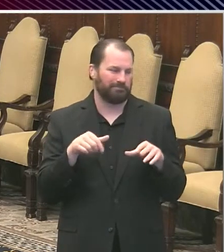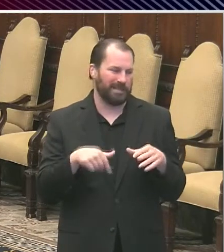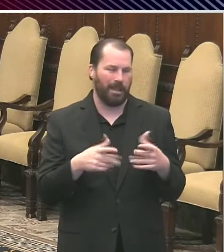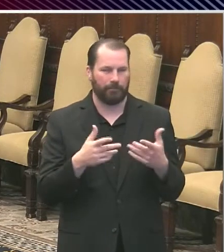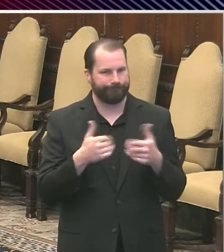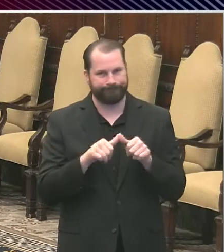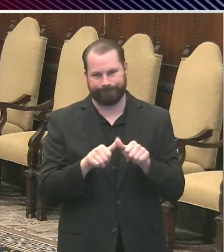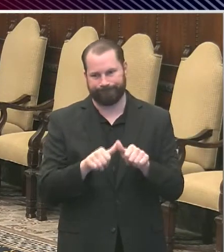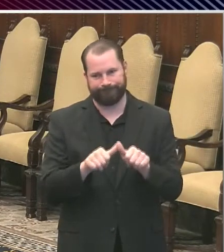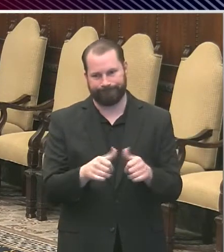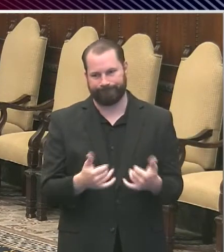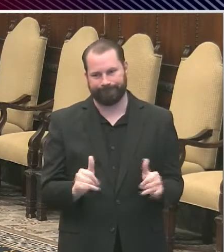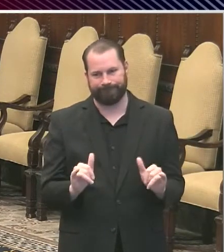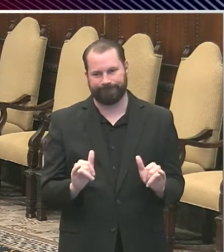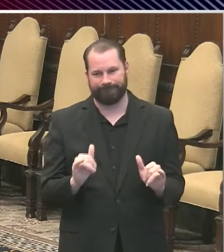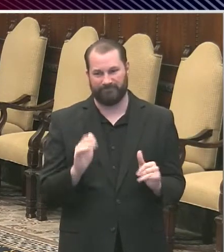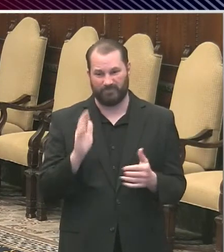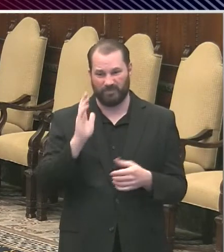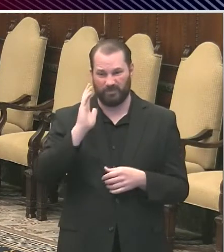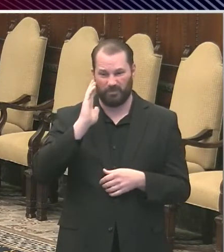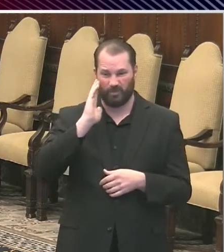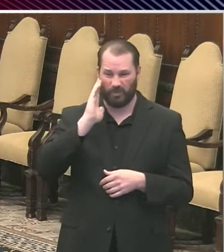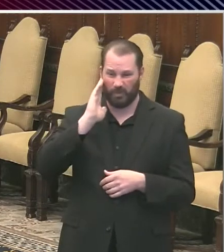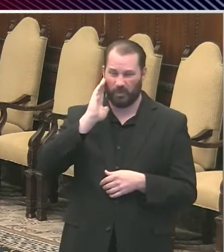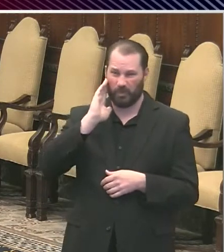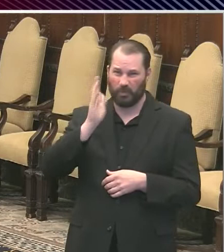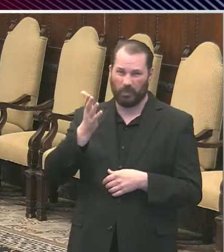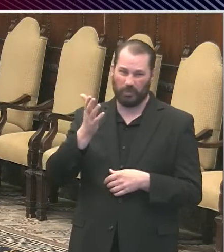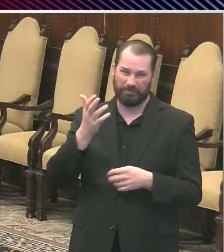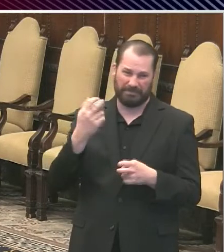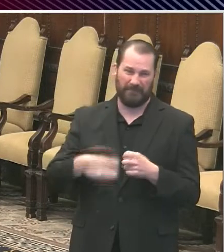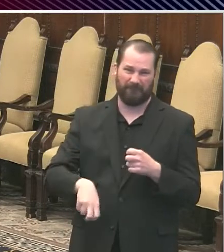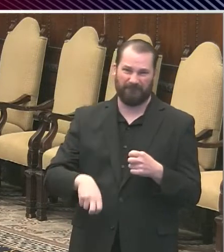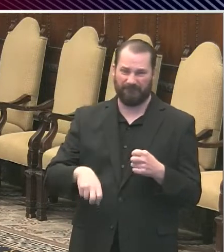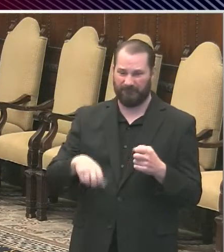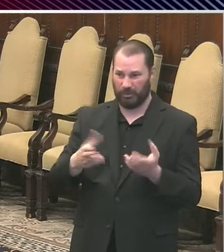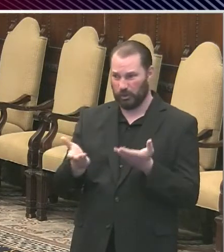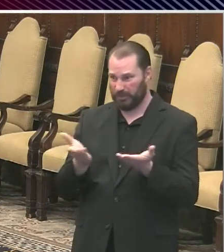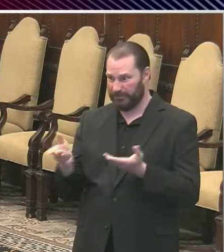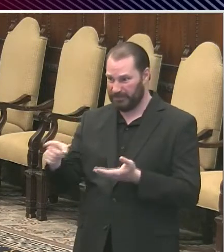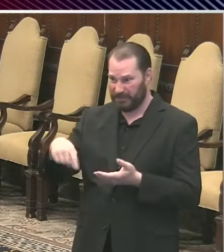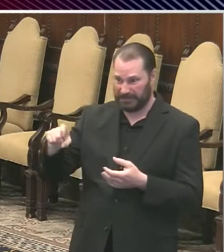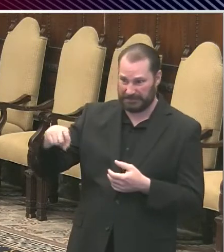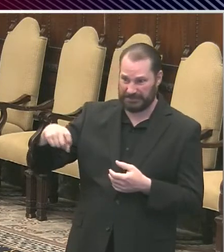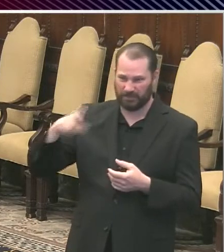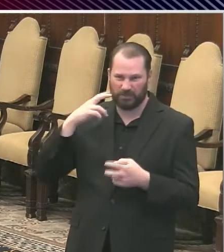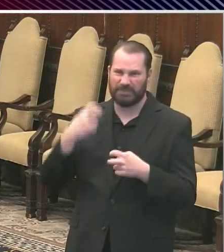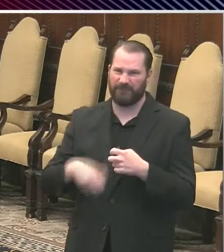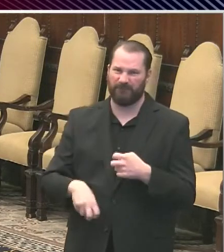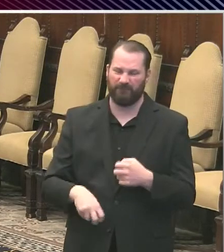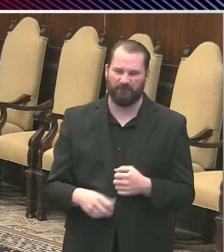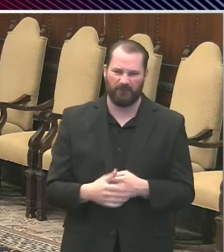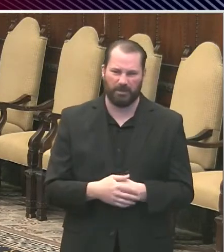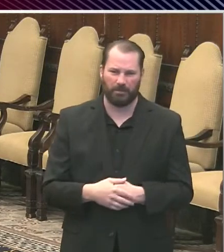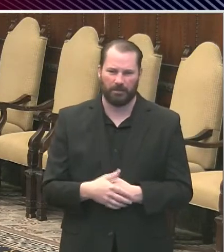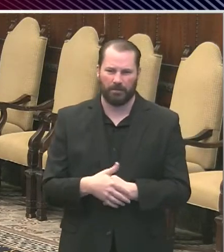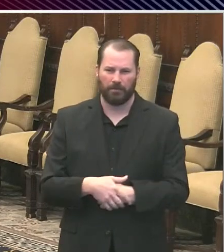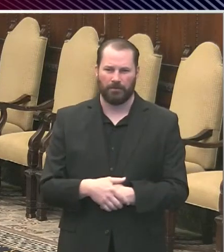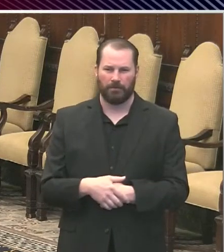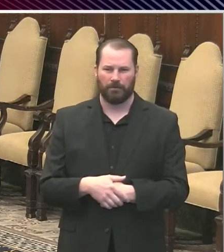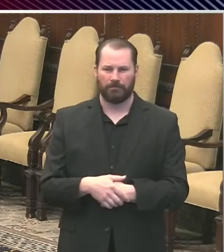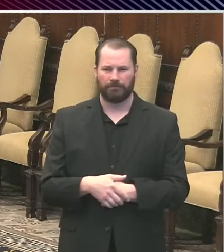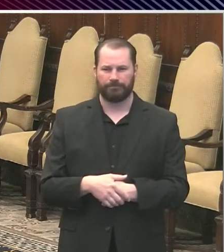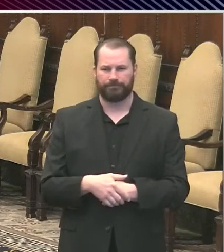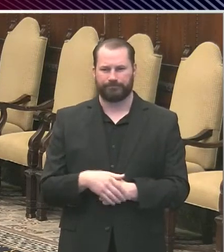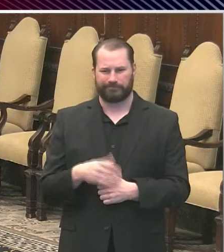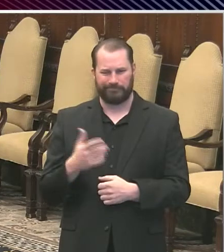difficult it's going to be to provide full length of services. So that's why we have to remain disciplined. We have to